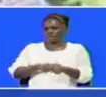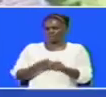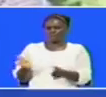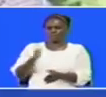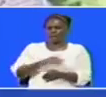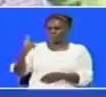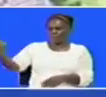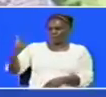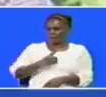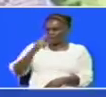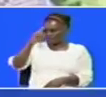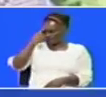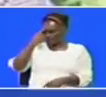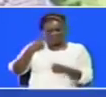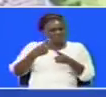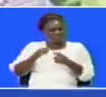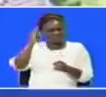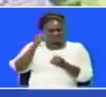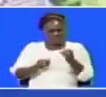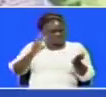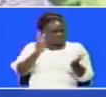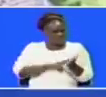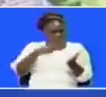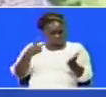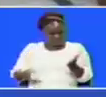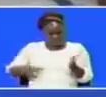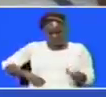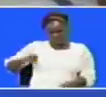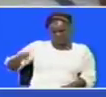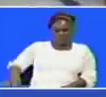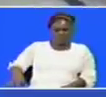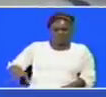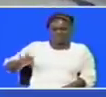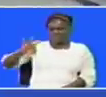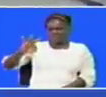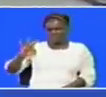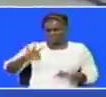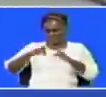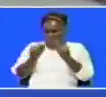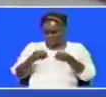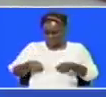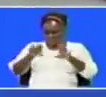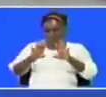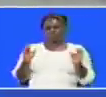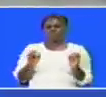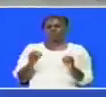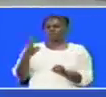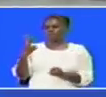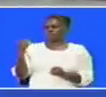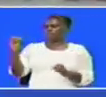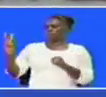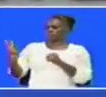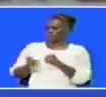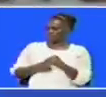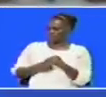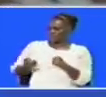going and coming back. But eventually it failed again and they had to remove it. The family did not give up. In 2007,